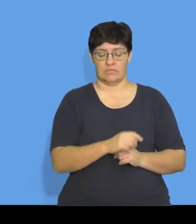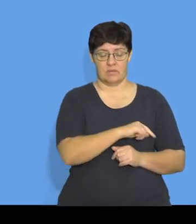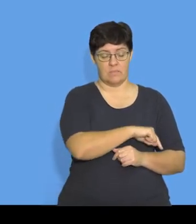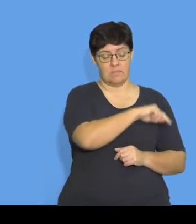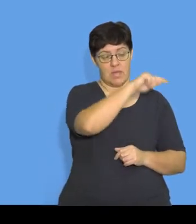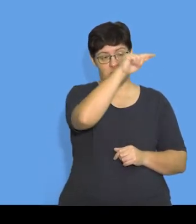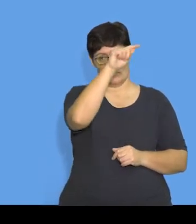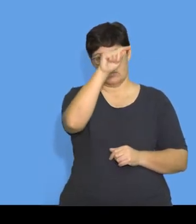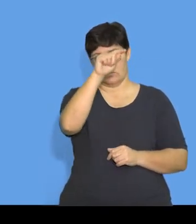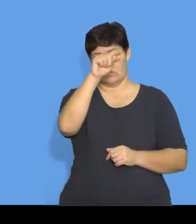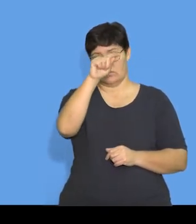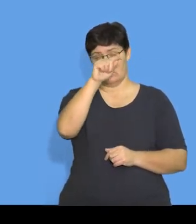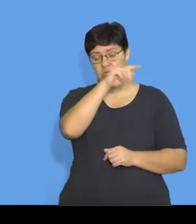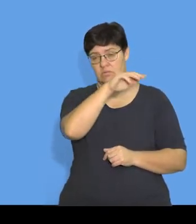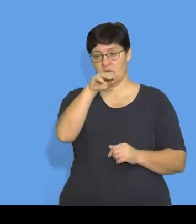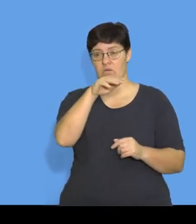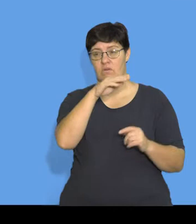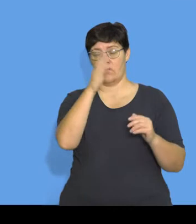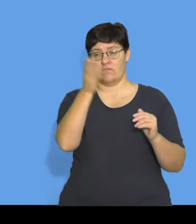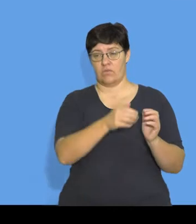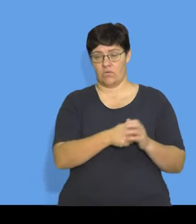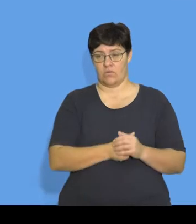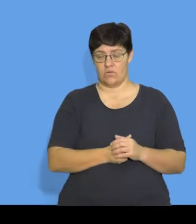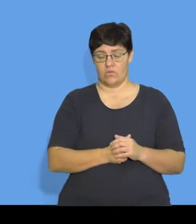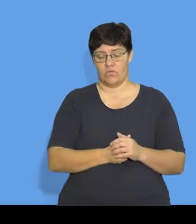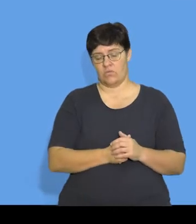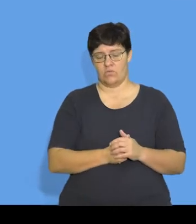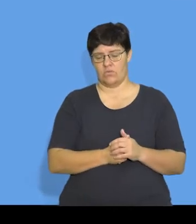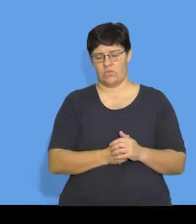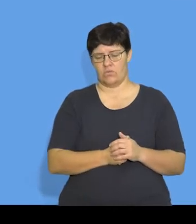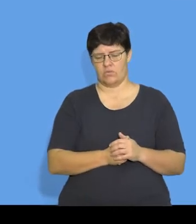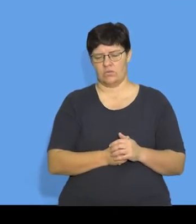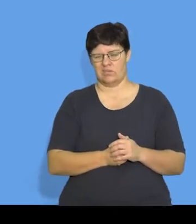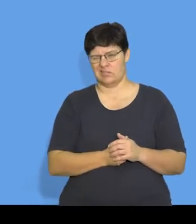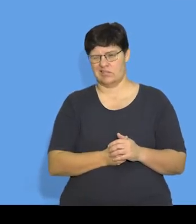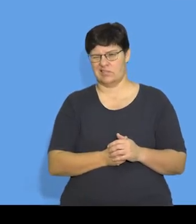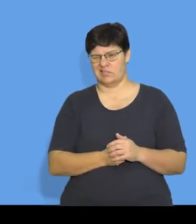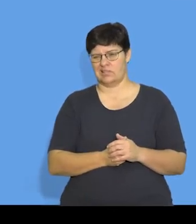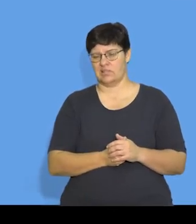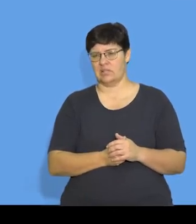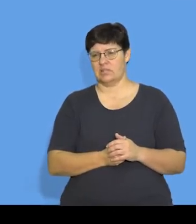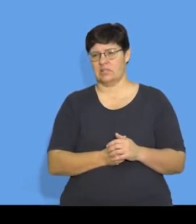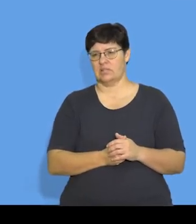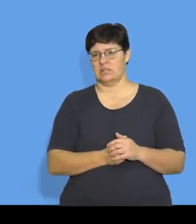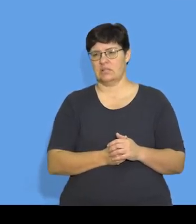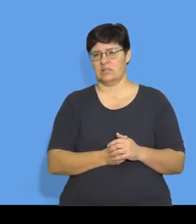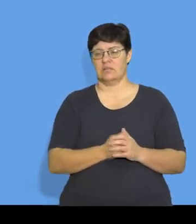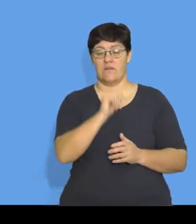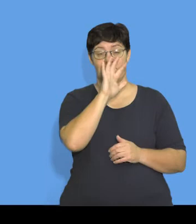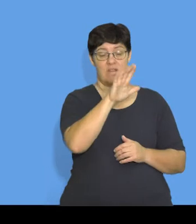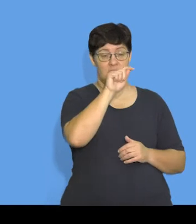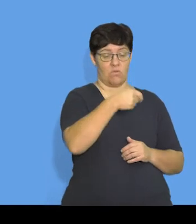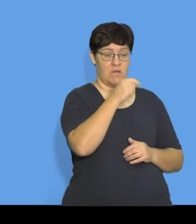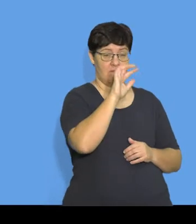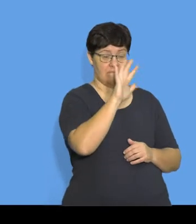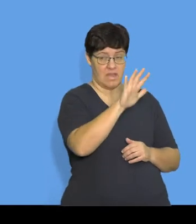Bounced, hit the floor at, we worked this out, give me a second, at